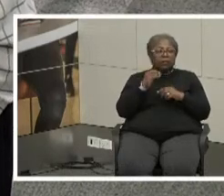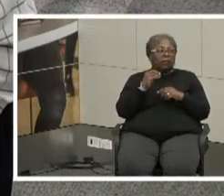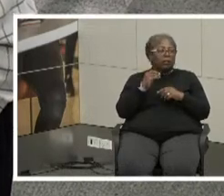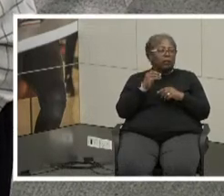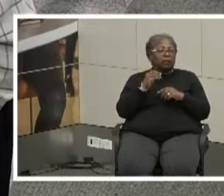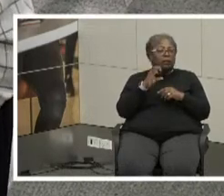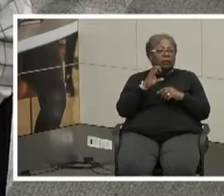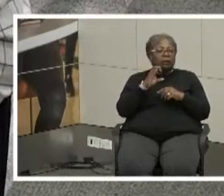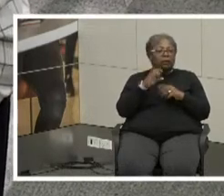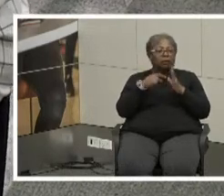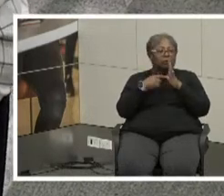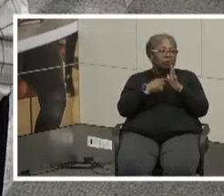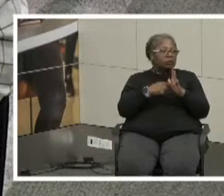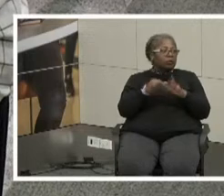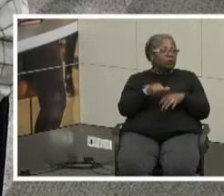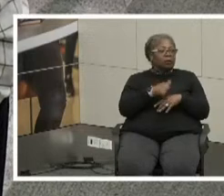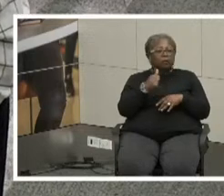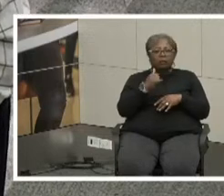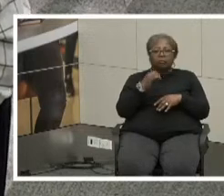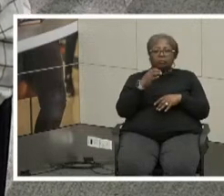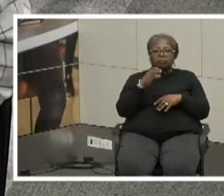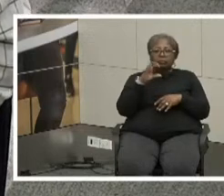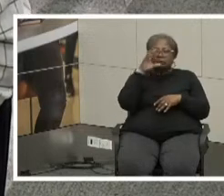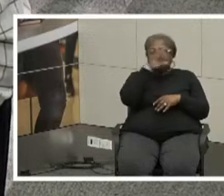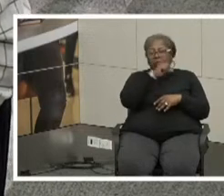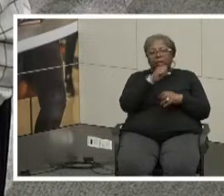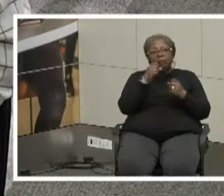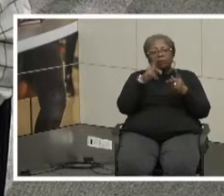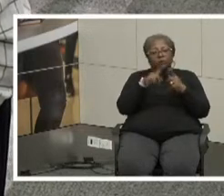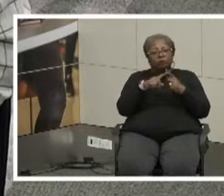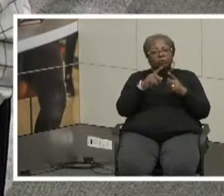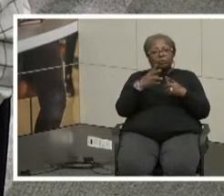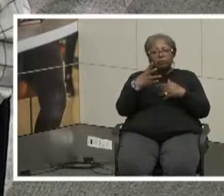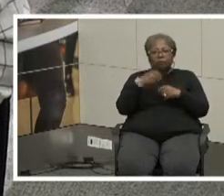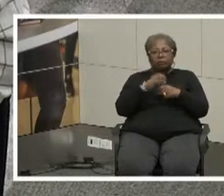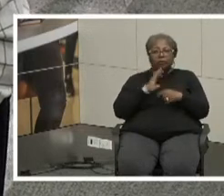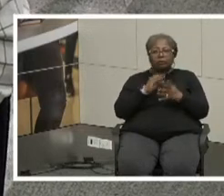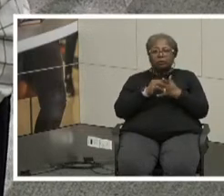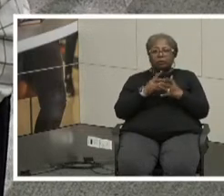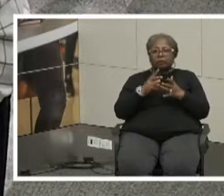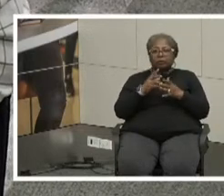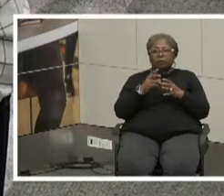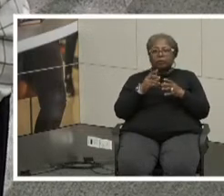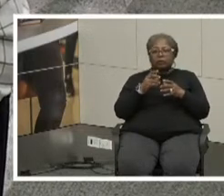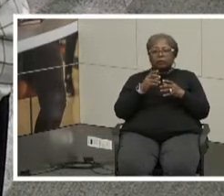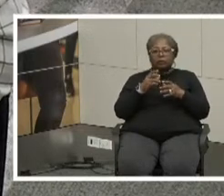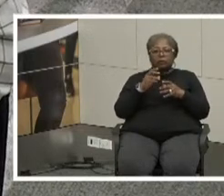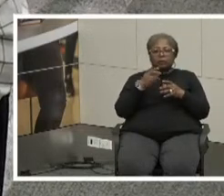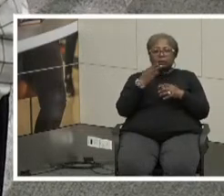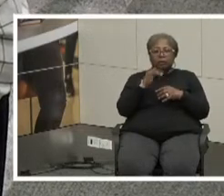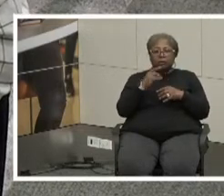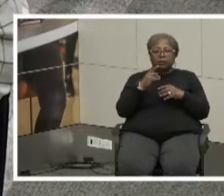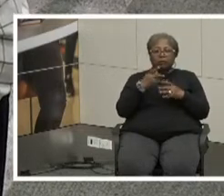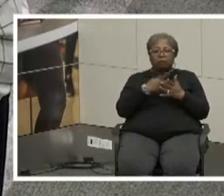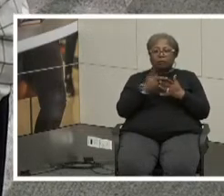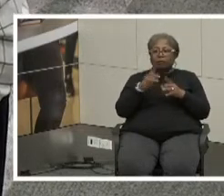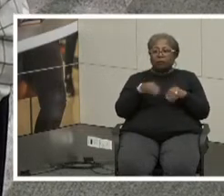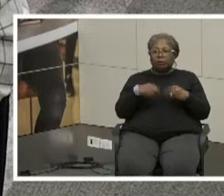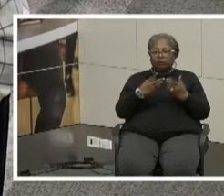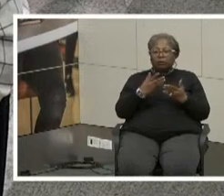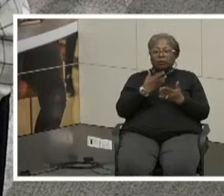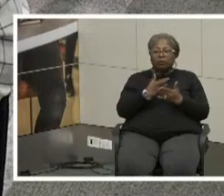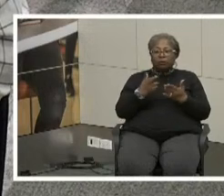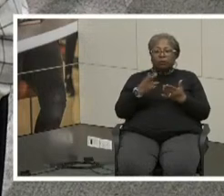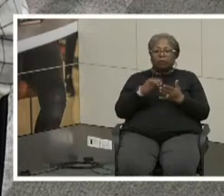recent Eclipse has demonstrated another missed opportunity to engage our students in a meaningful learning experience HISD failed to provide adequate resources and